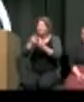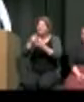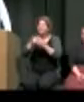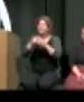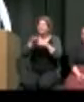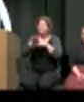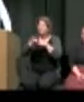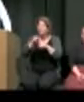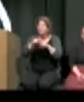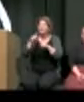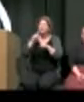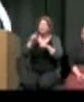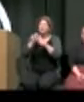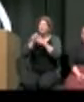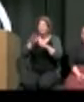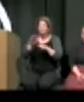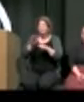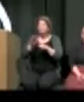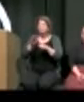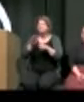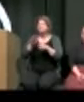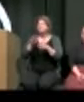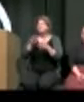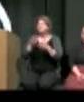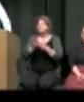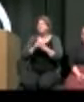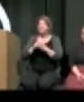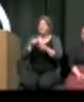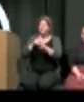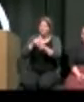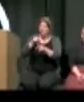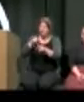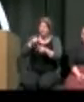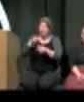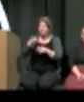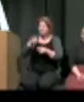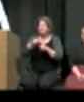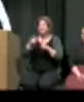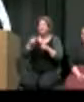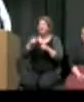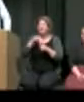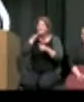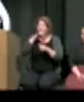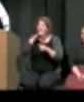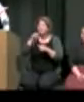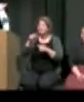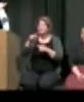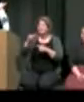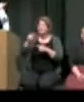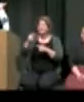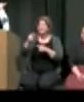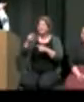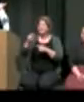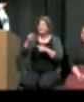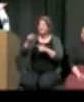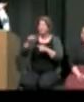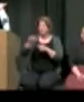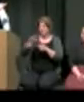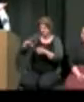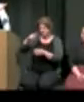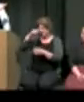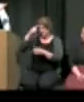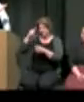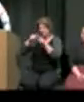trailer for our workers there. There is a debris staging area, which is that